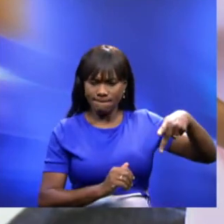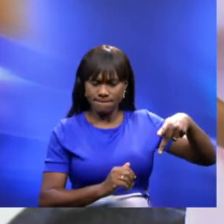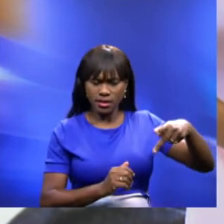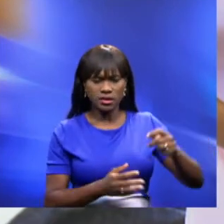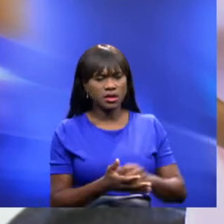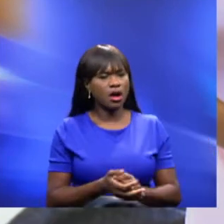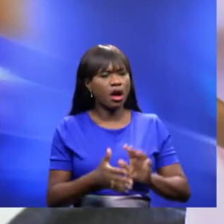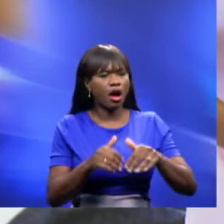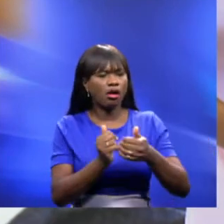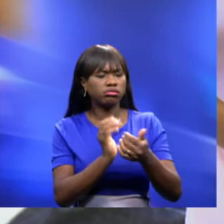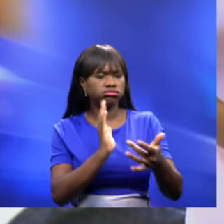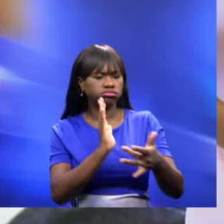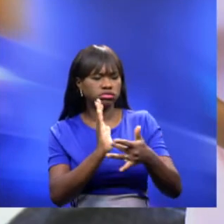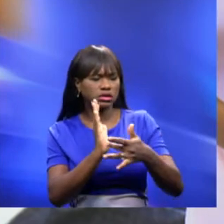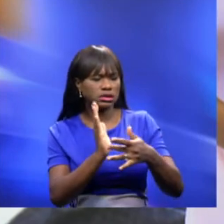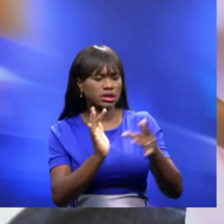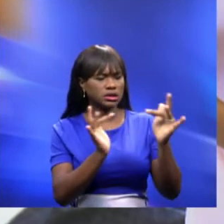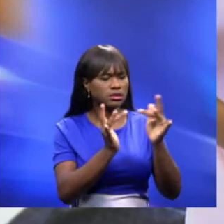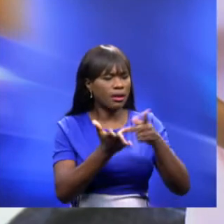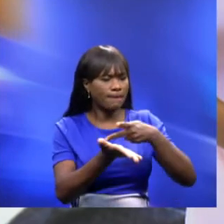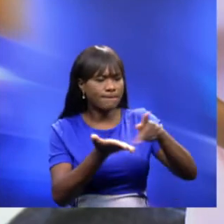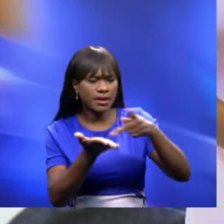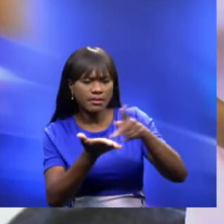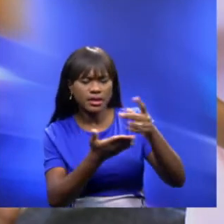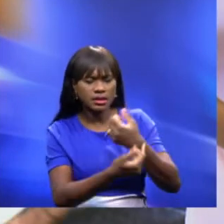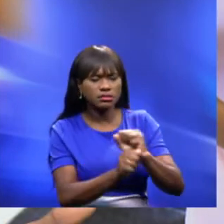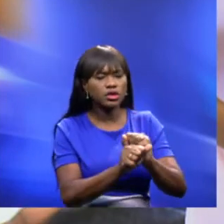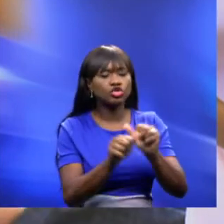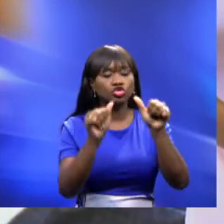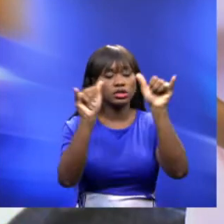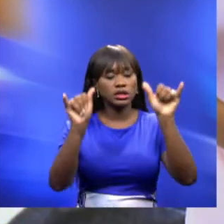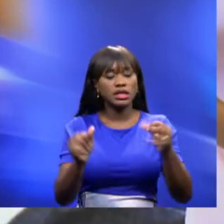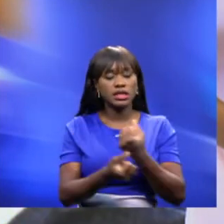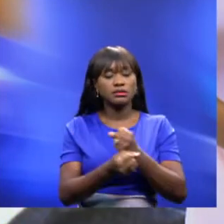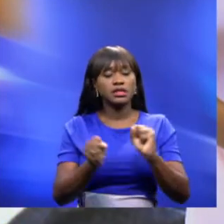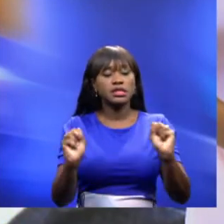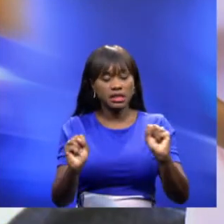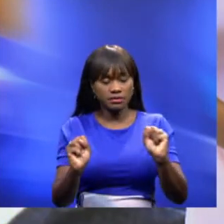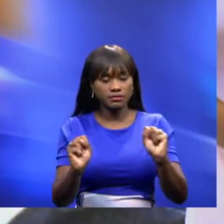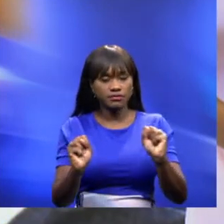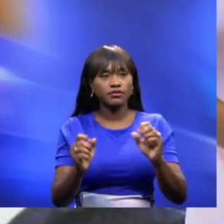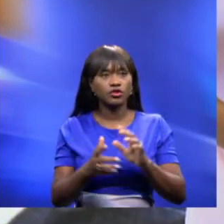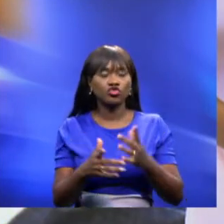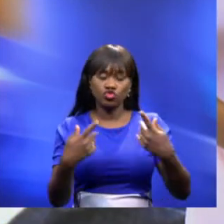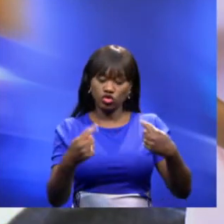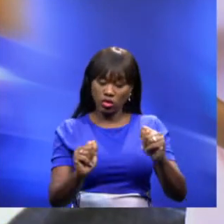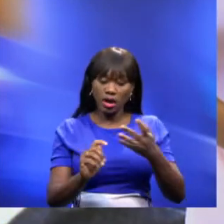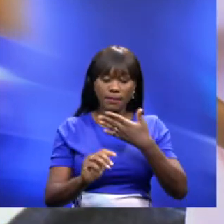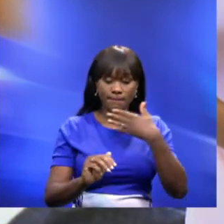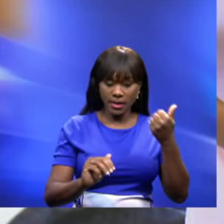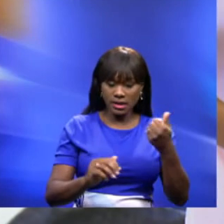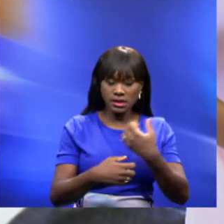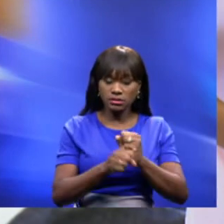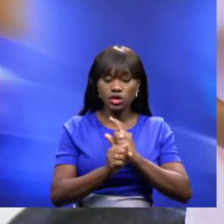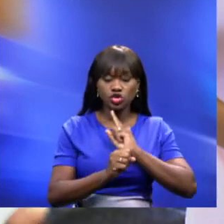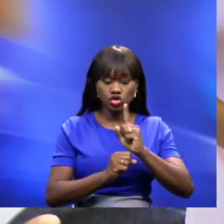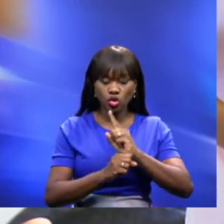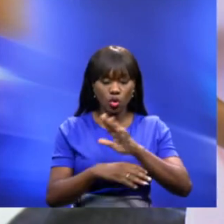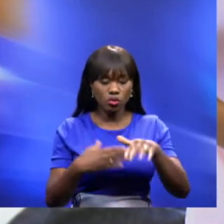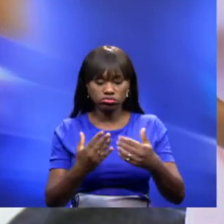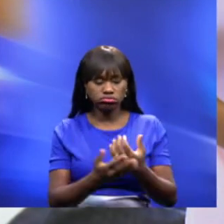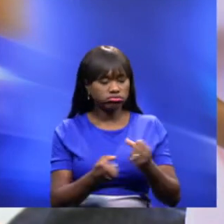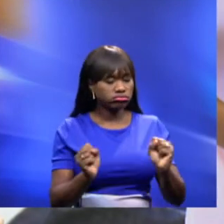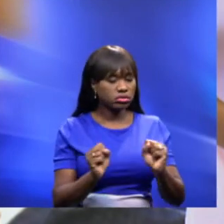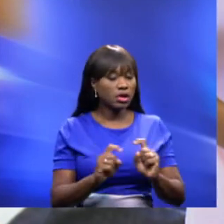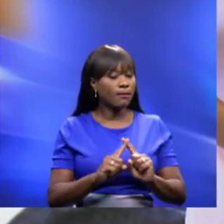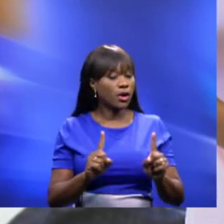payments, doing assessments, ensuring that systems are secure. I mean, with the resources that we have, we try our best to do that. One of the things I would